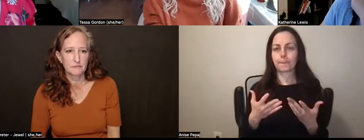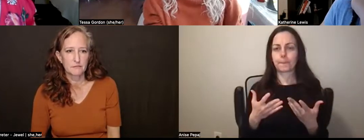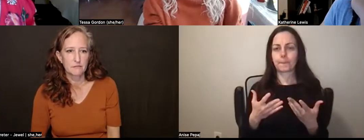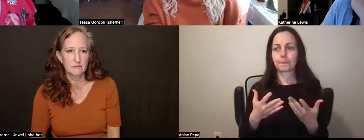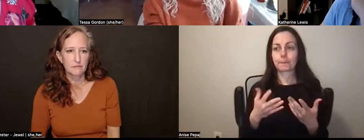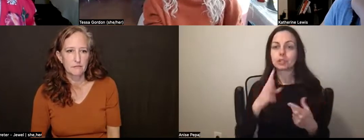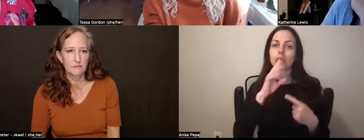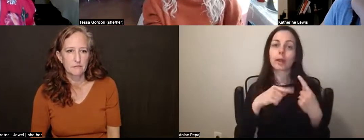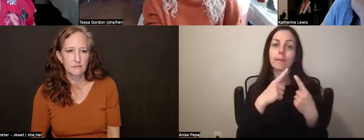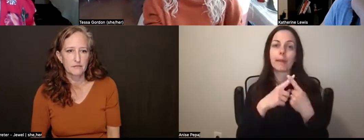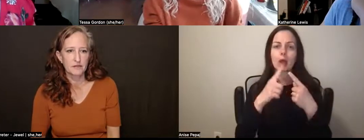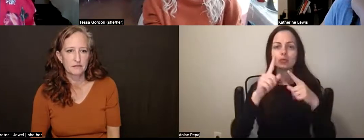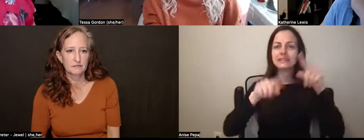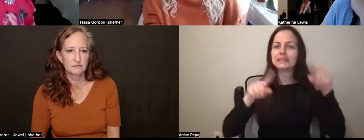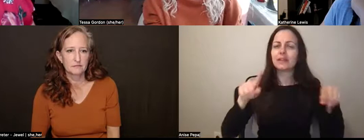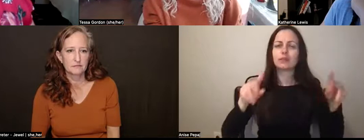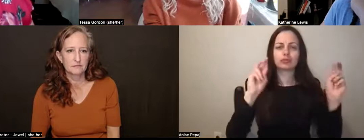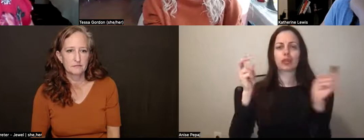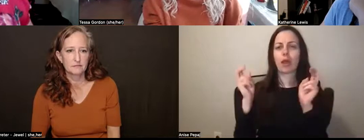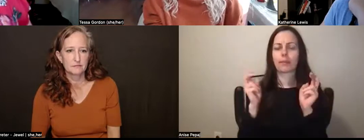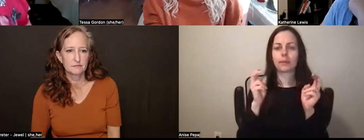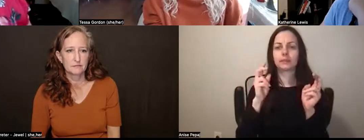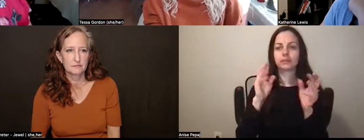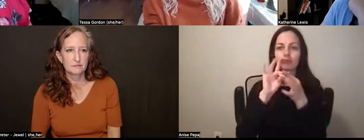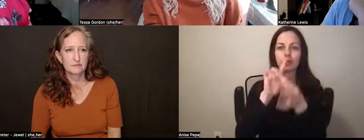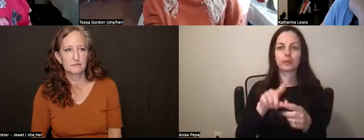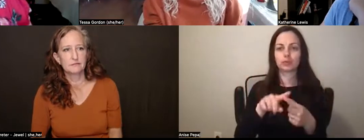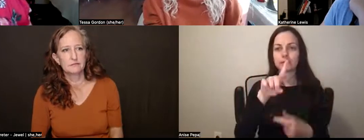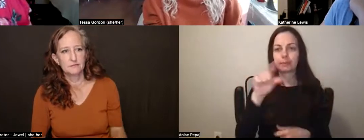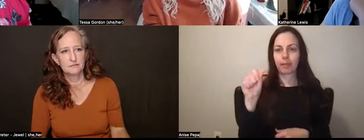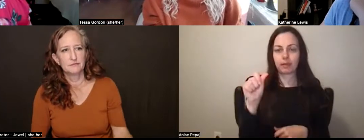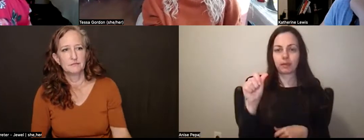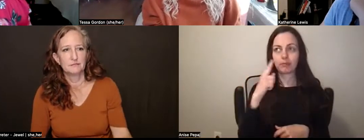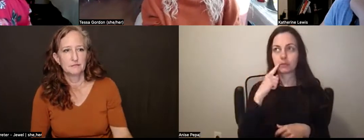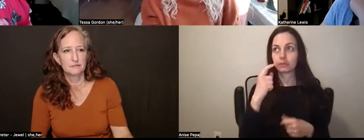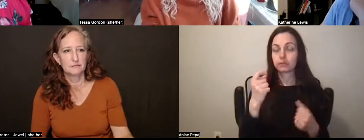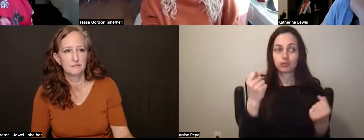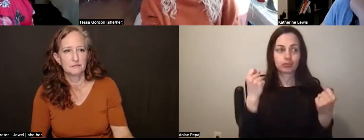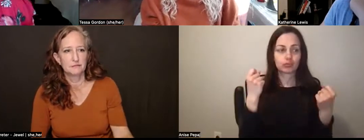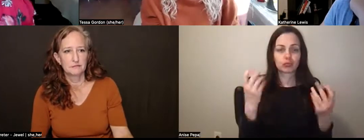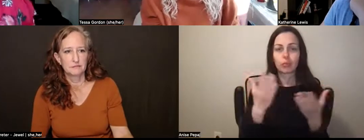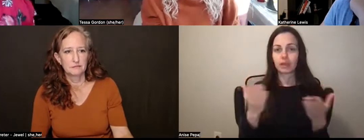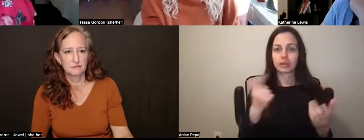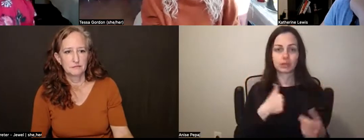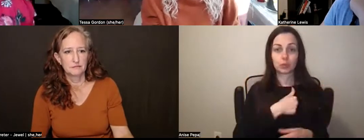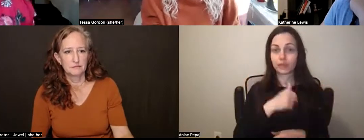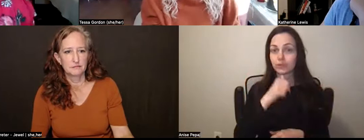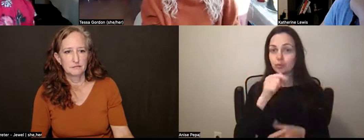talking about a myriad of topics that are centered around disability, because there's so many things that we don't